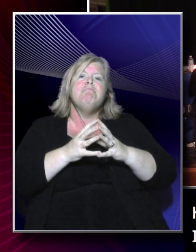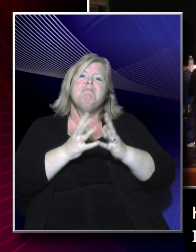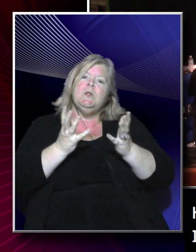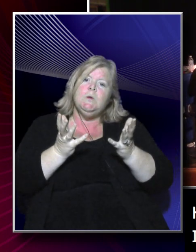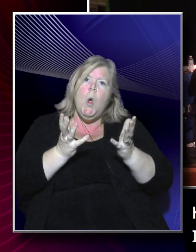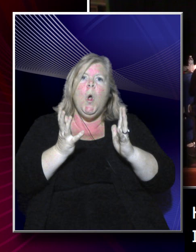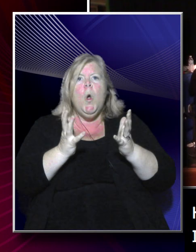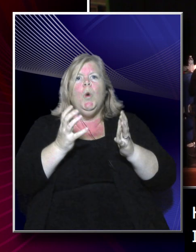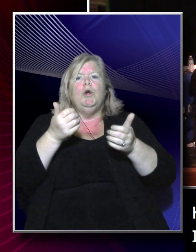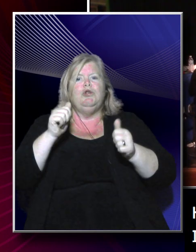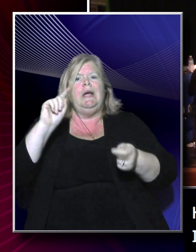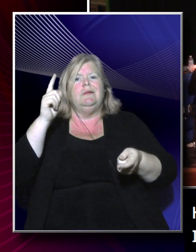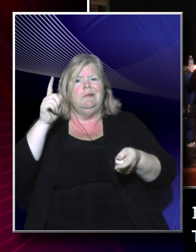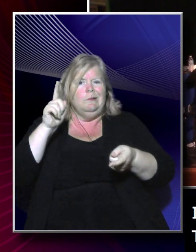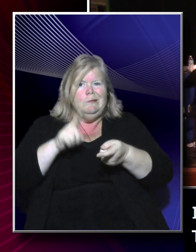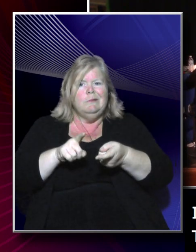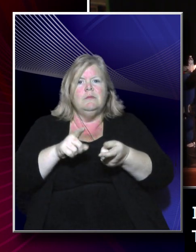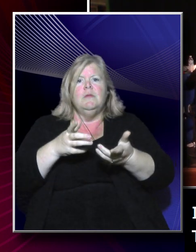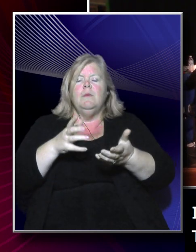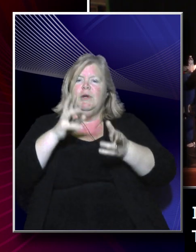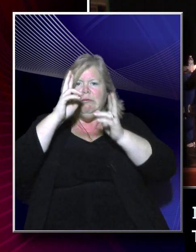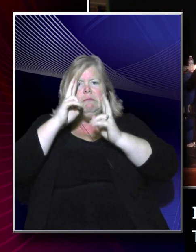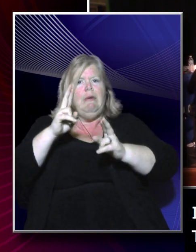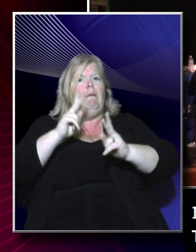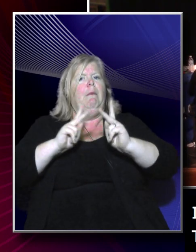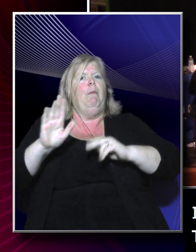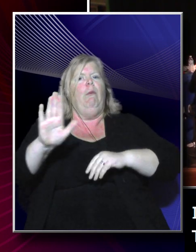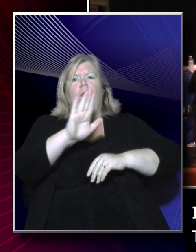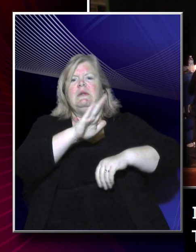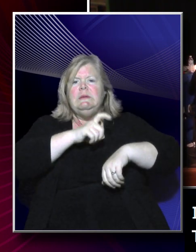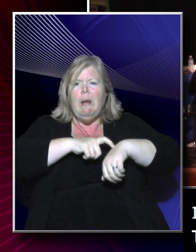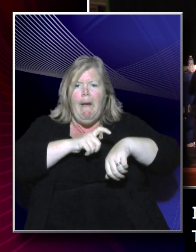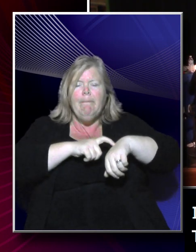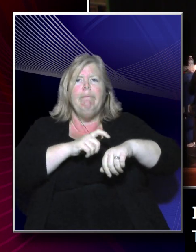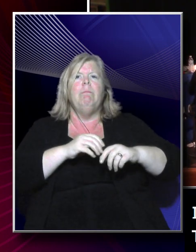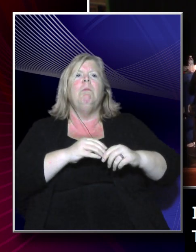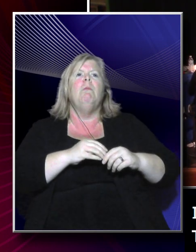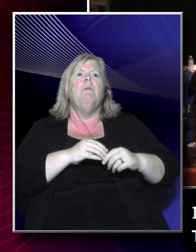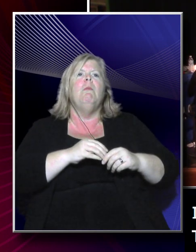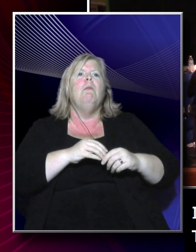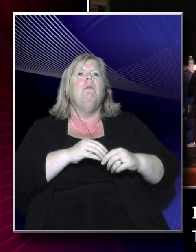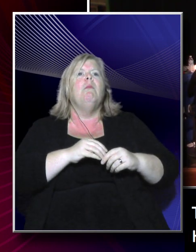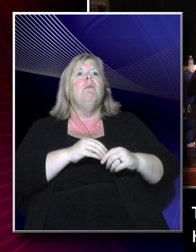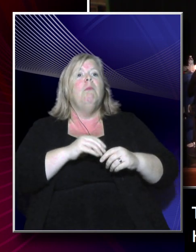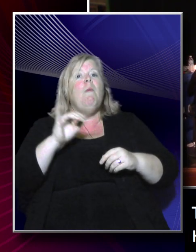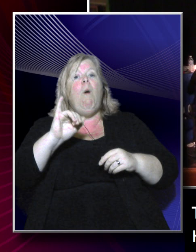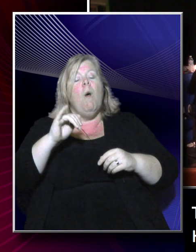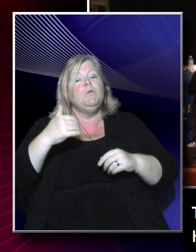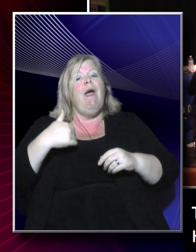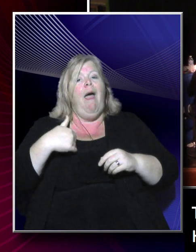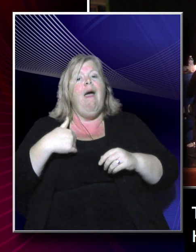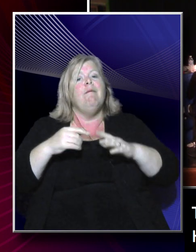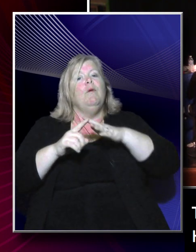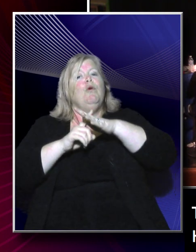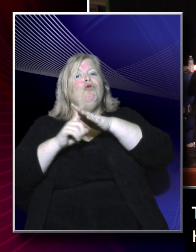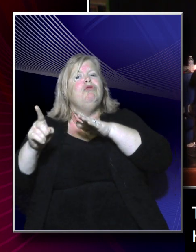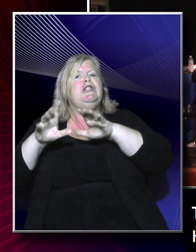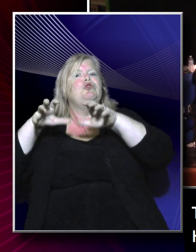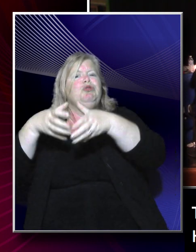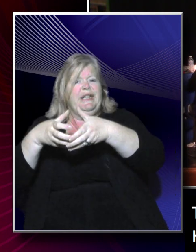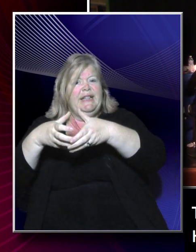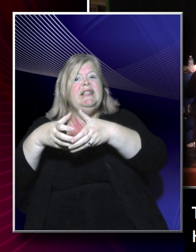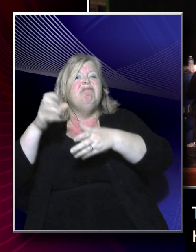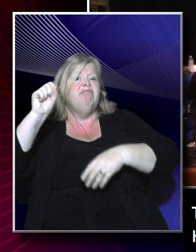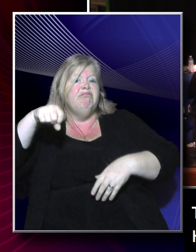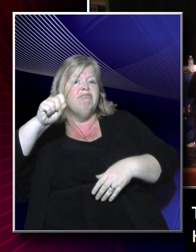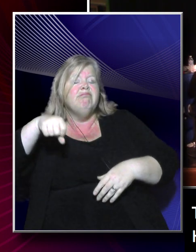So we're trying to keep them, be respectful of people's time. We have also had retreats in the past, and one of